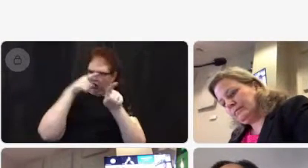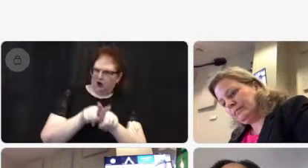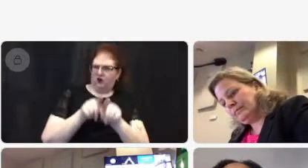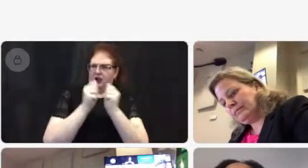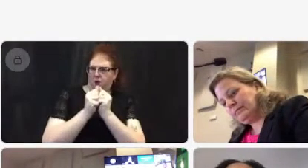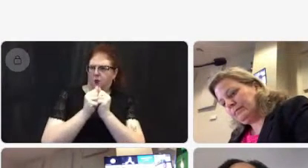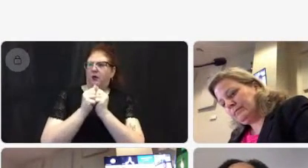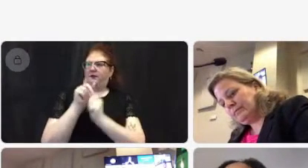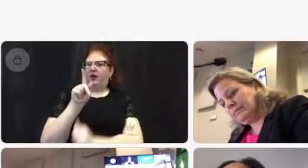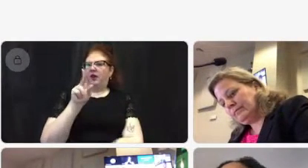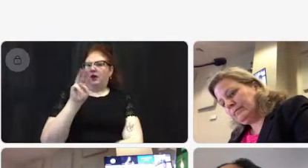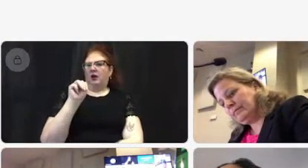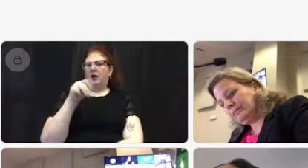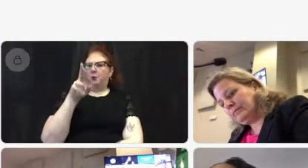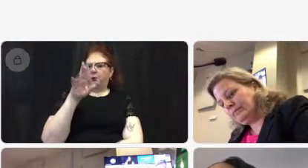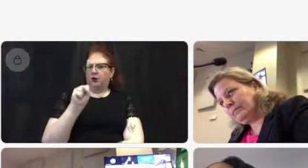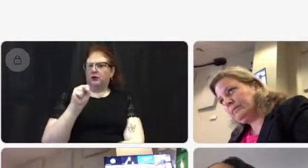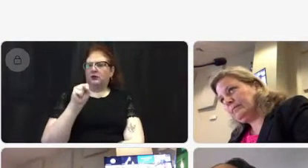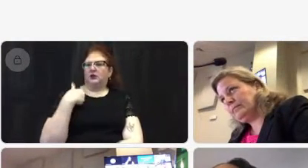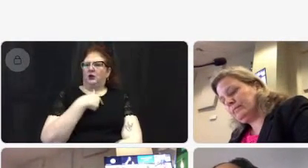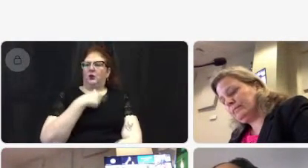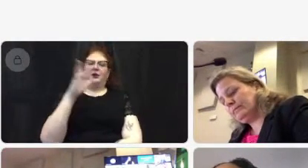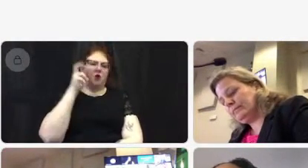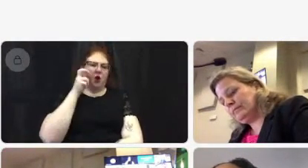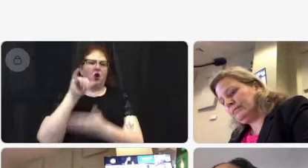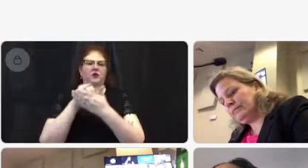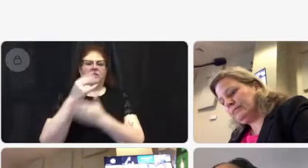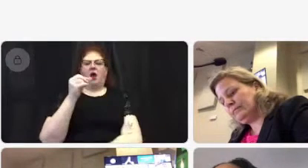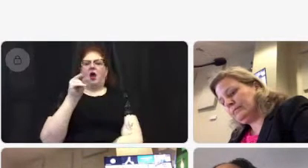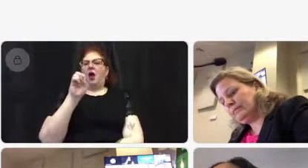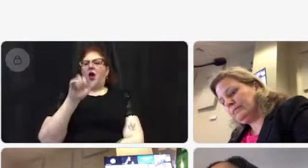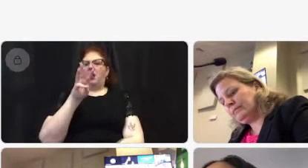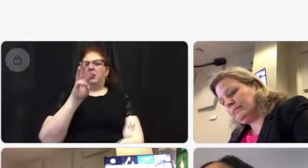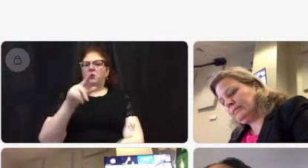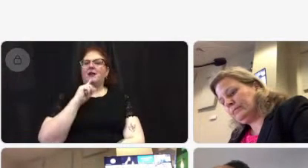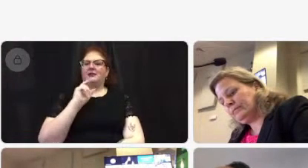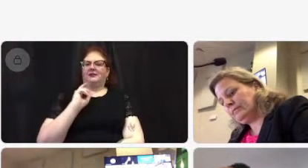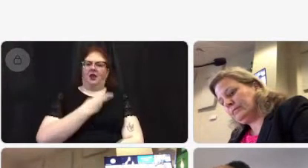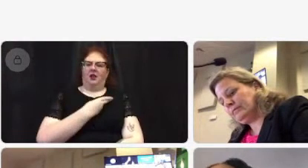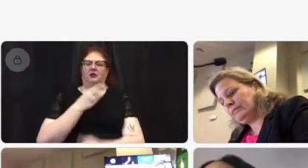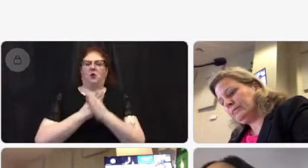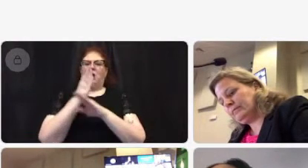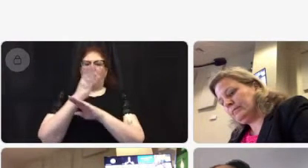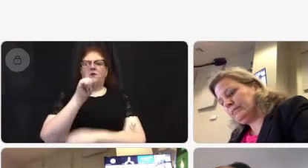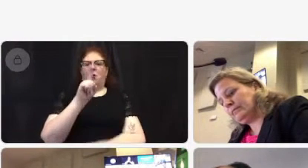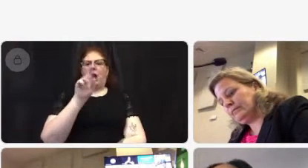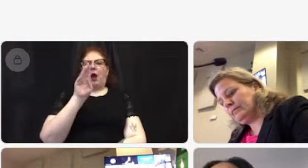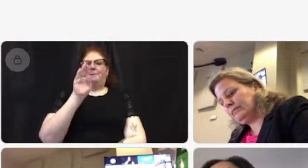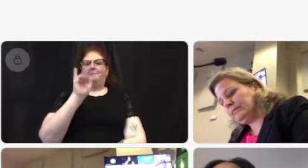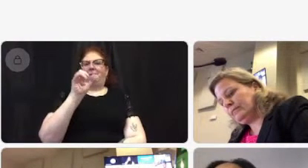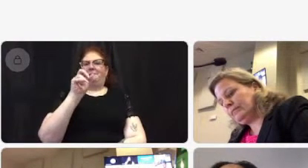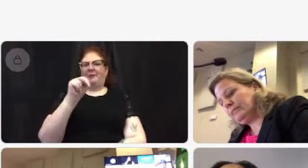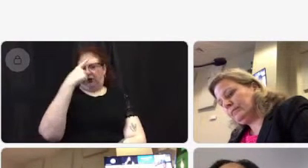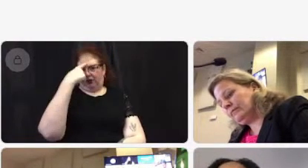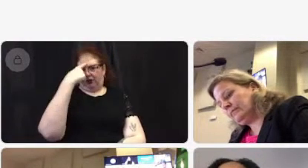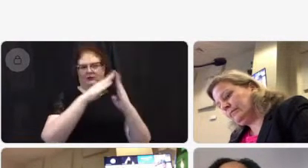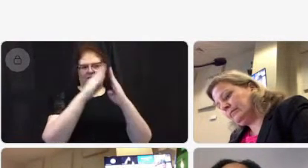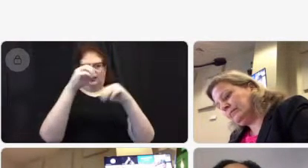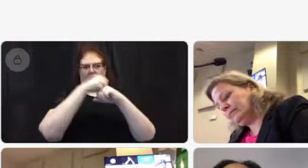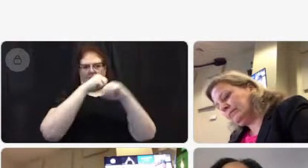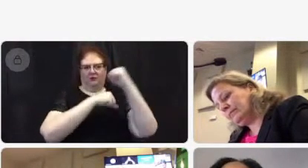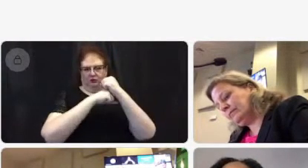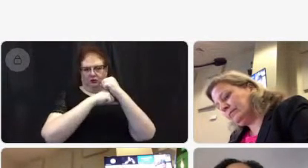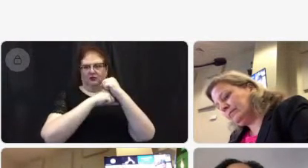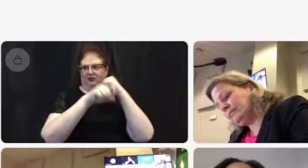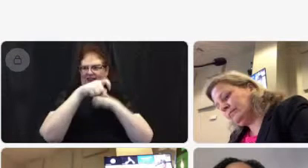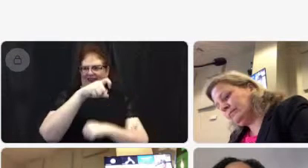Obviously, I think we've heard Director Honeywell tell us there's over $1 billion in infrastructure needs. So whatever we can do to go towards